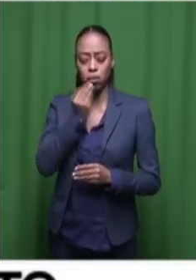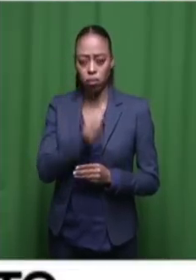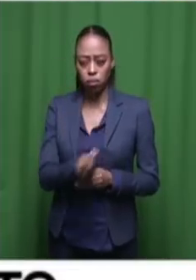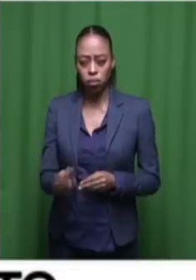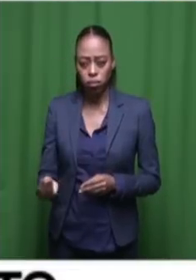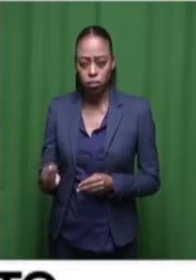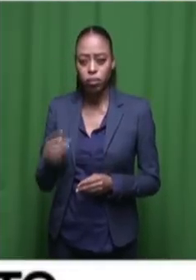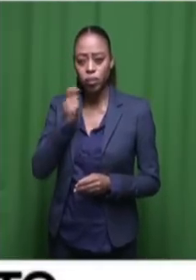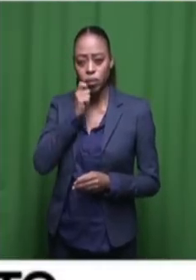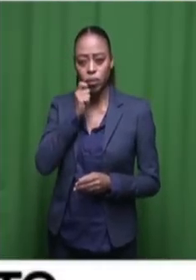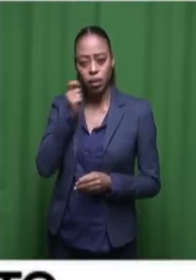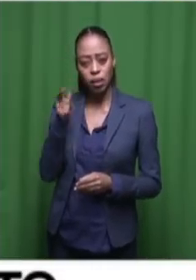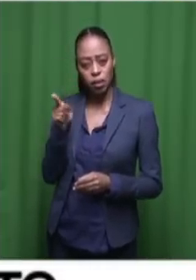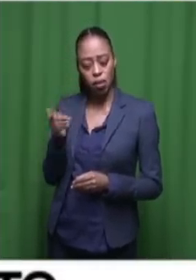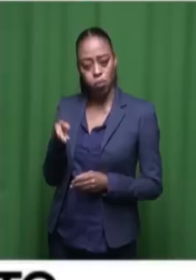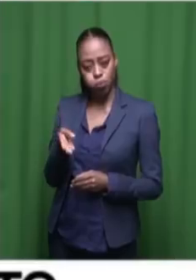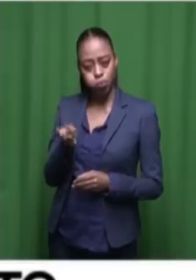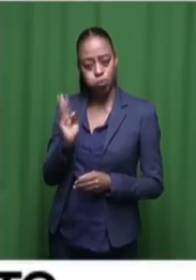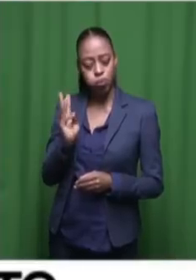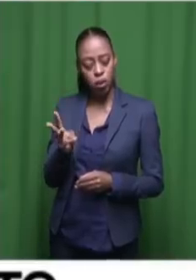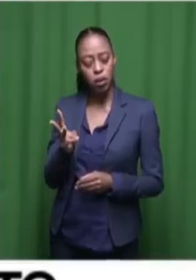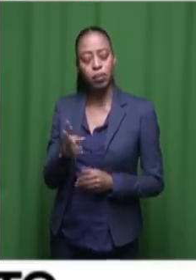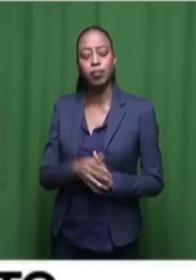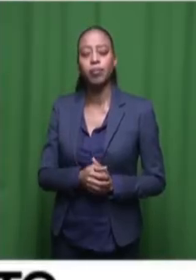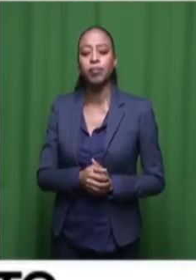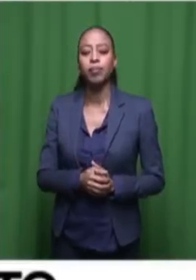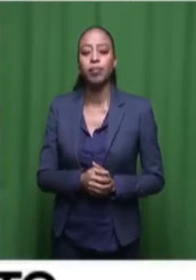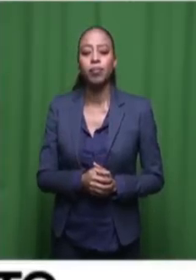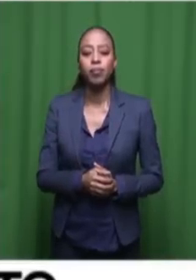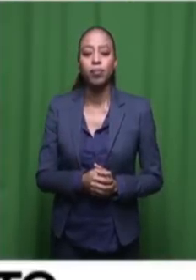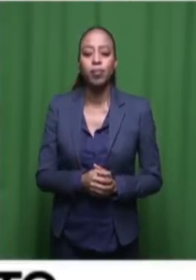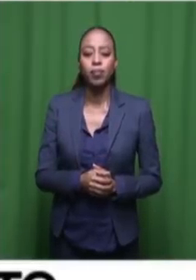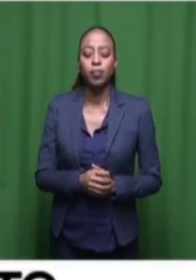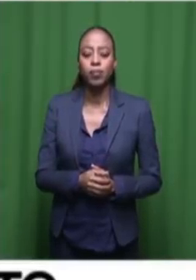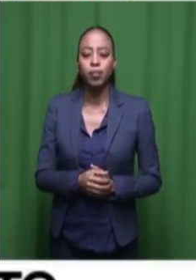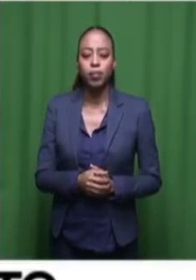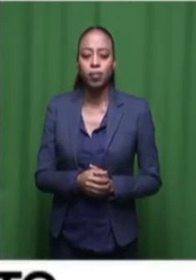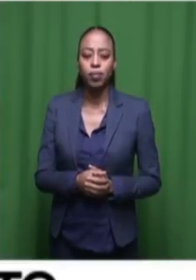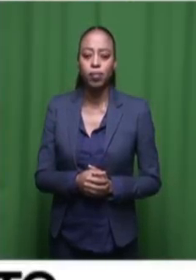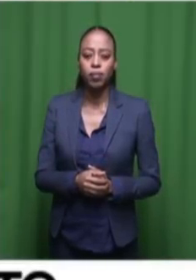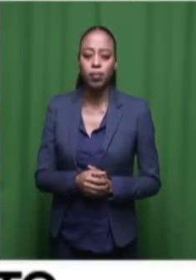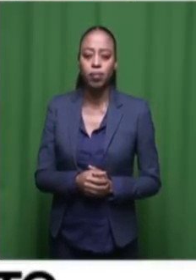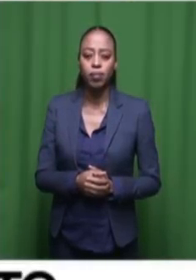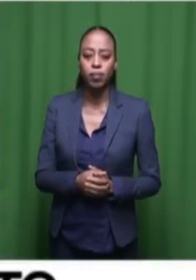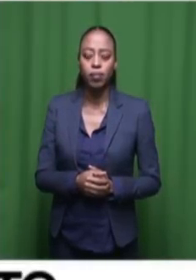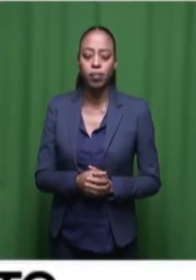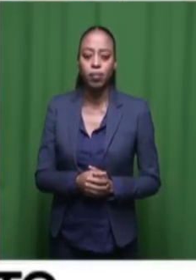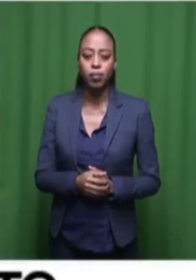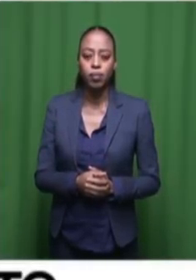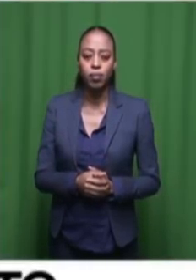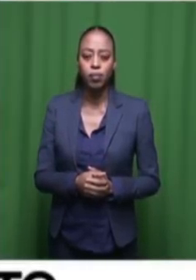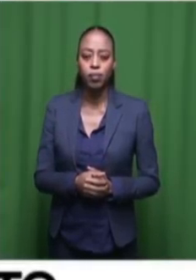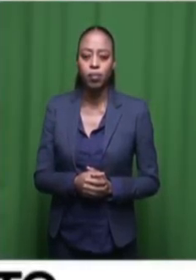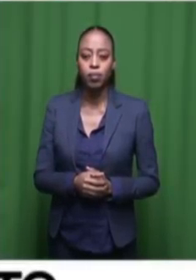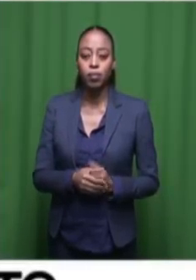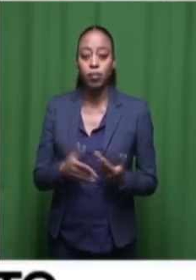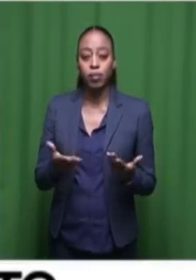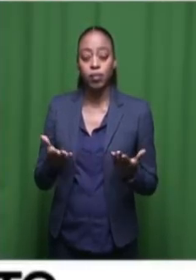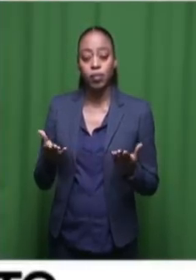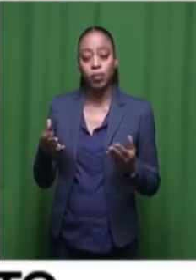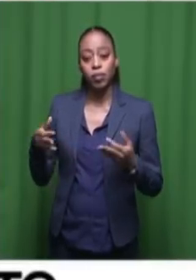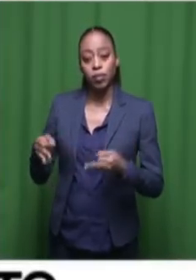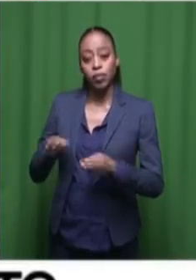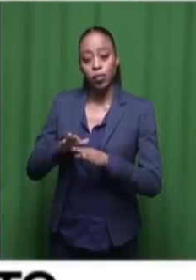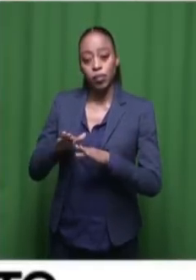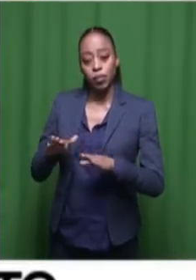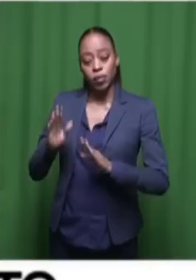also male, will also be proceeding with that coffin to Westminster Abbey. Atop the coffin, we see